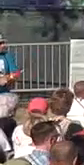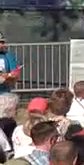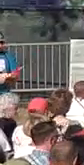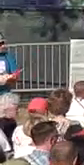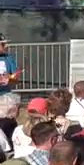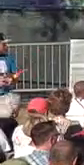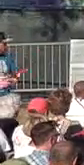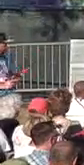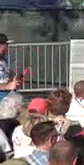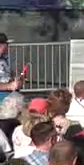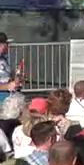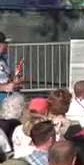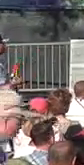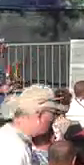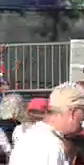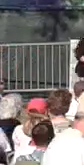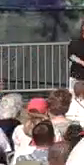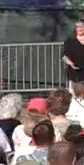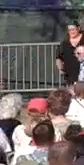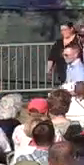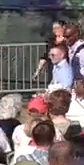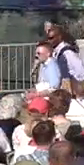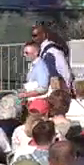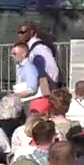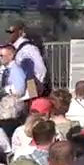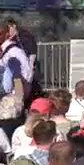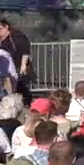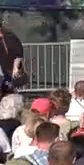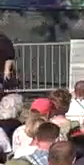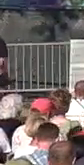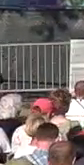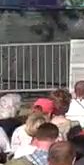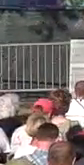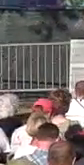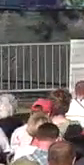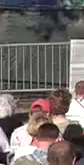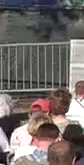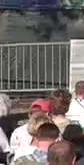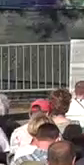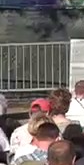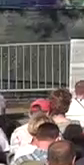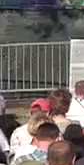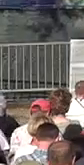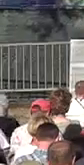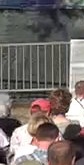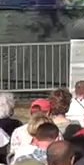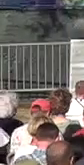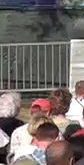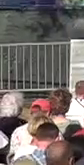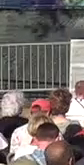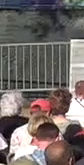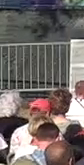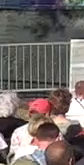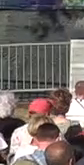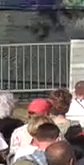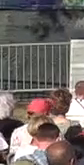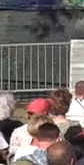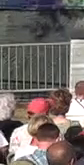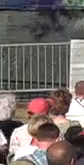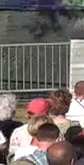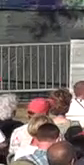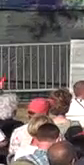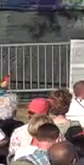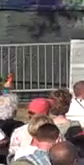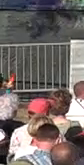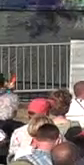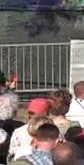We'd like to open tonight's ceremony with just a moment of silence to honor the 49 that were killed in Orlando and those